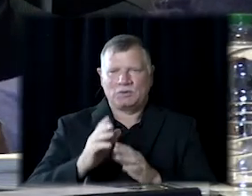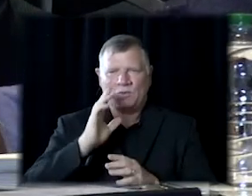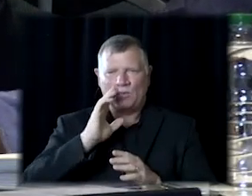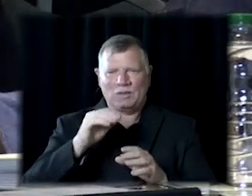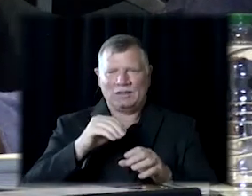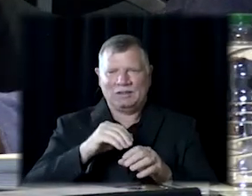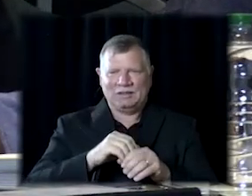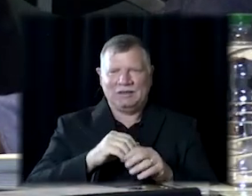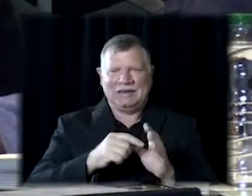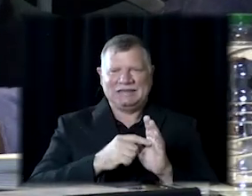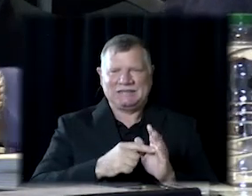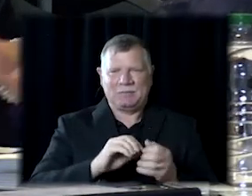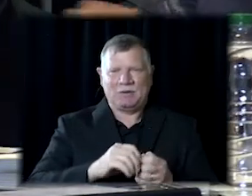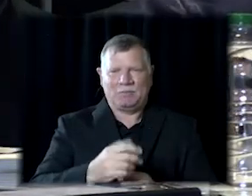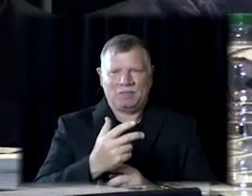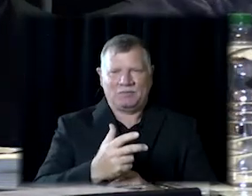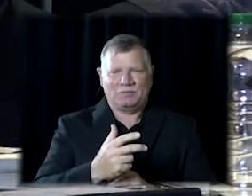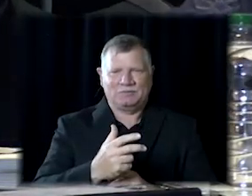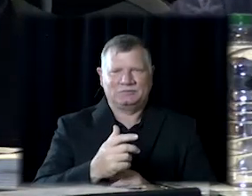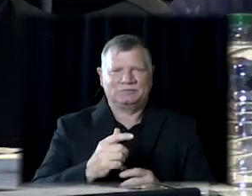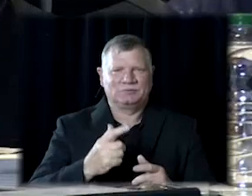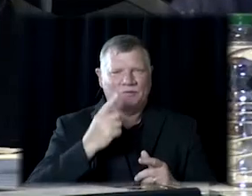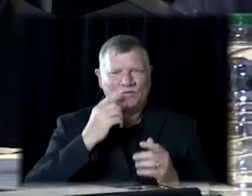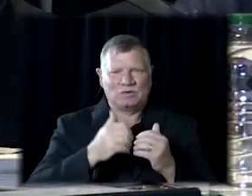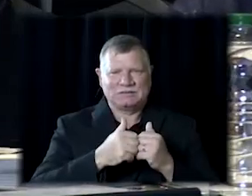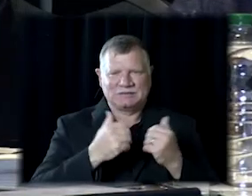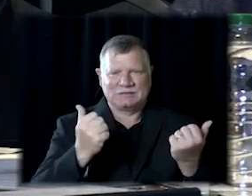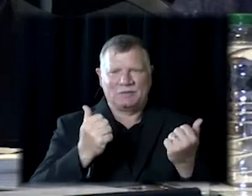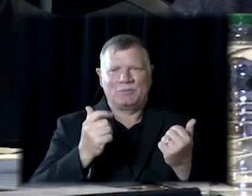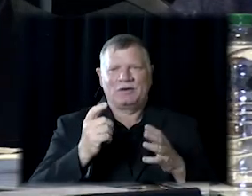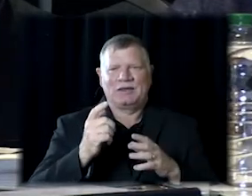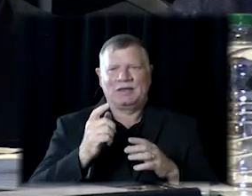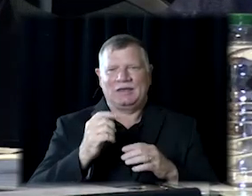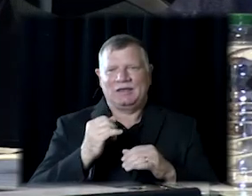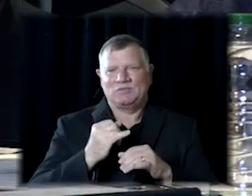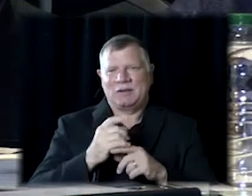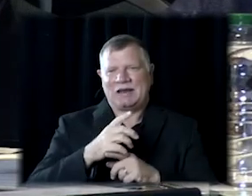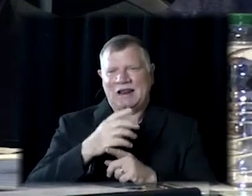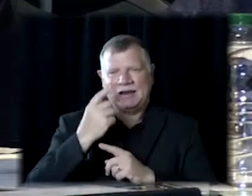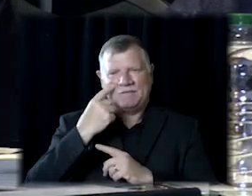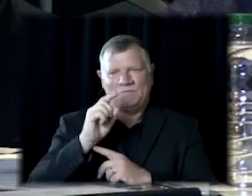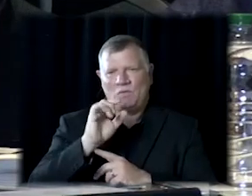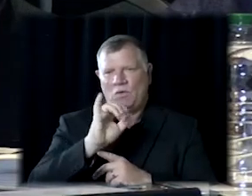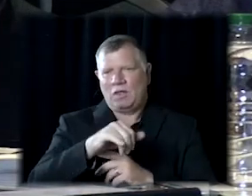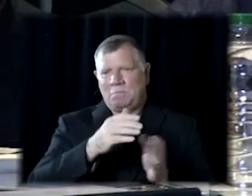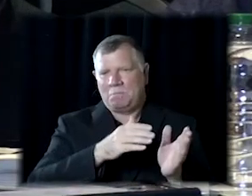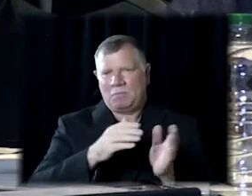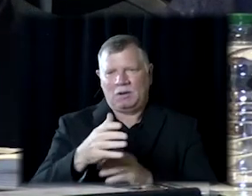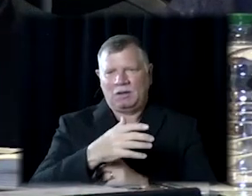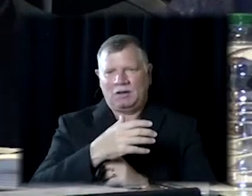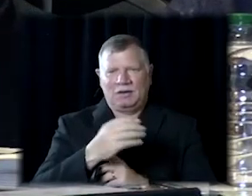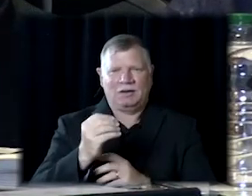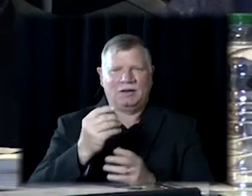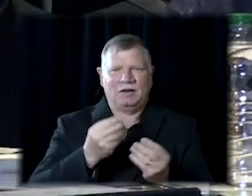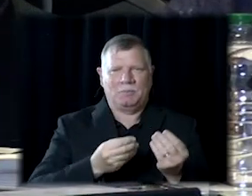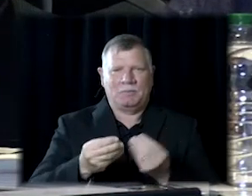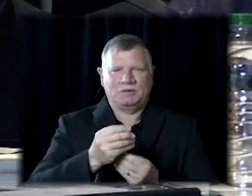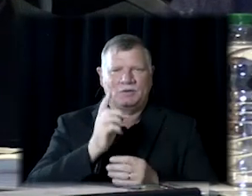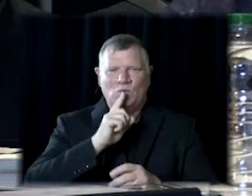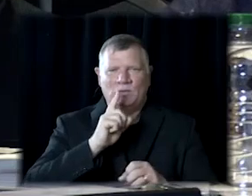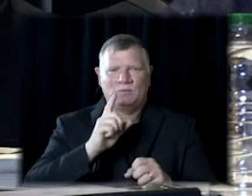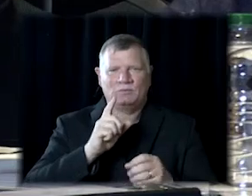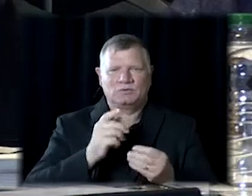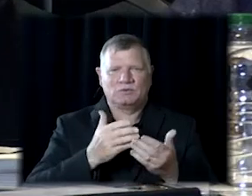Exhibit 3, attached hereto, as subject to a separate instrumentality fiscal plan, and for which a separate instrumentality budget shall be